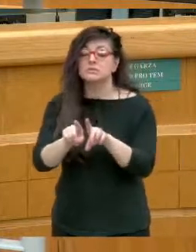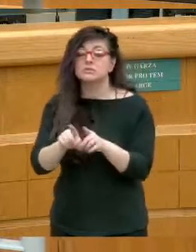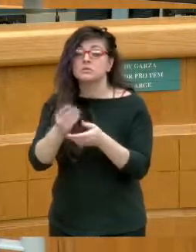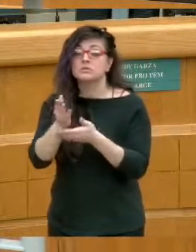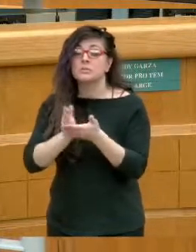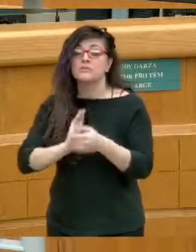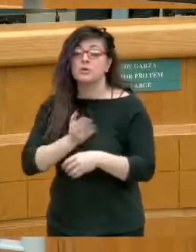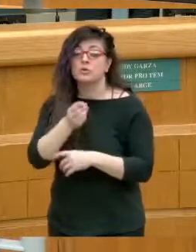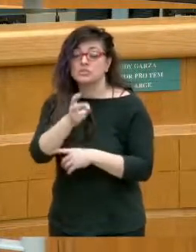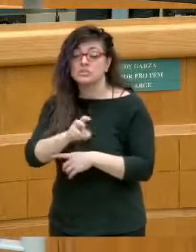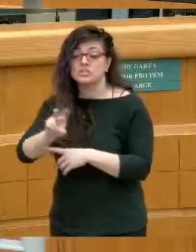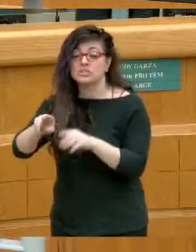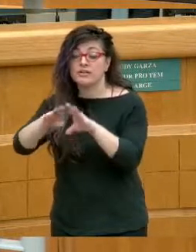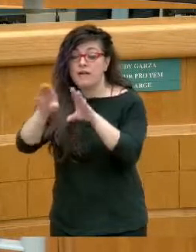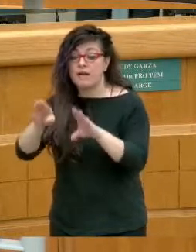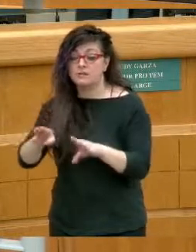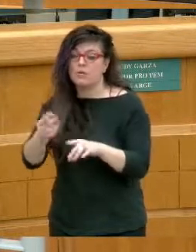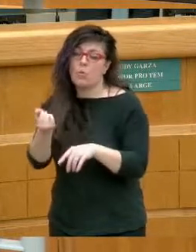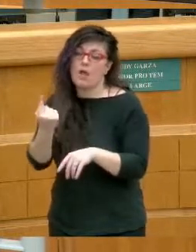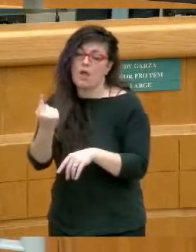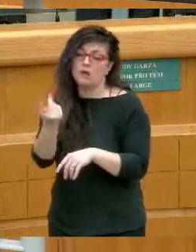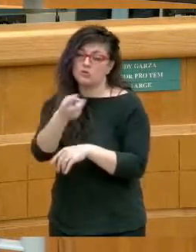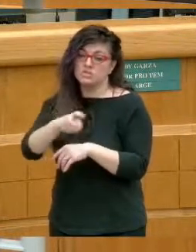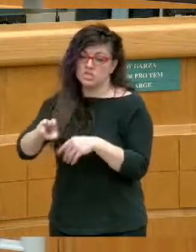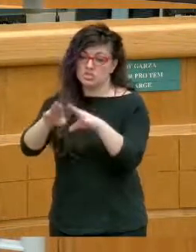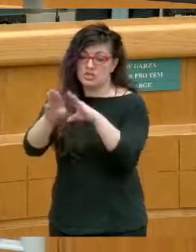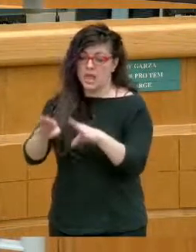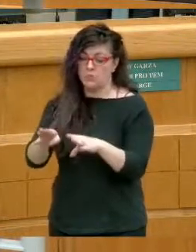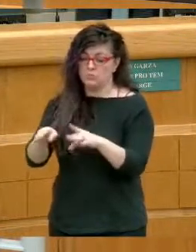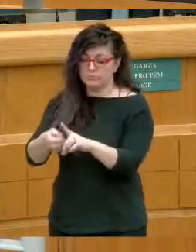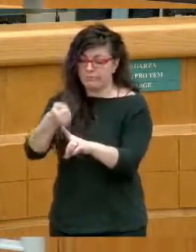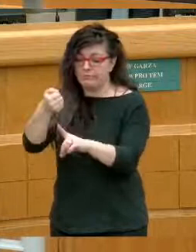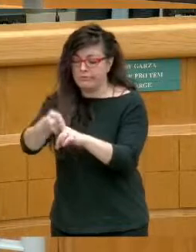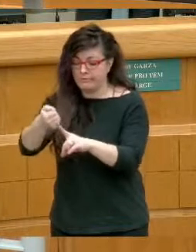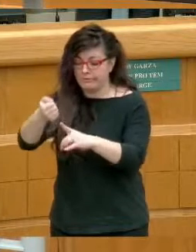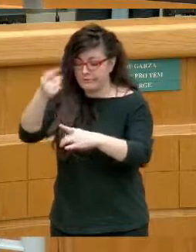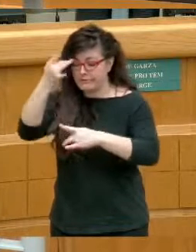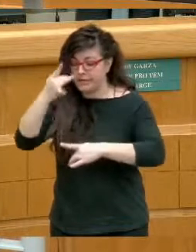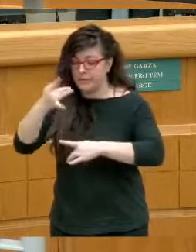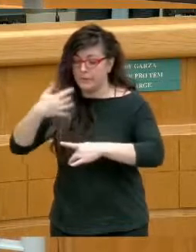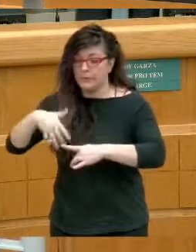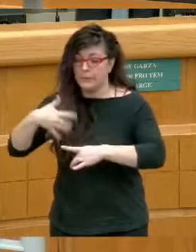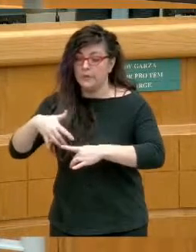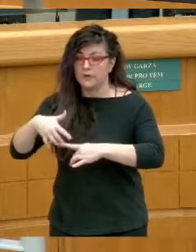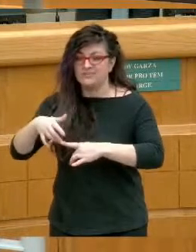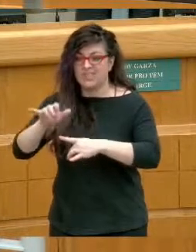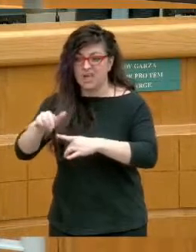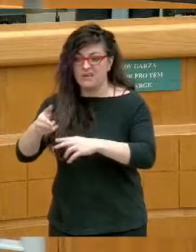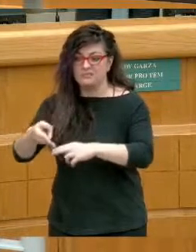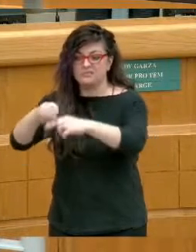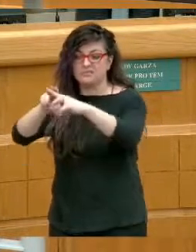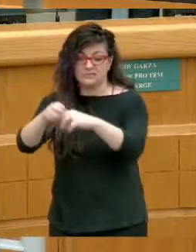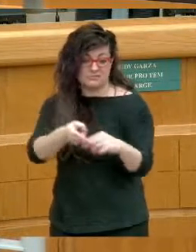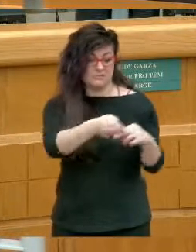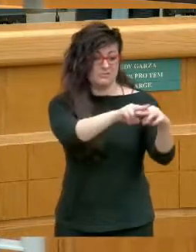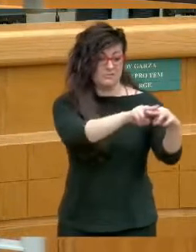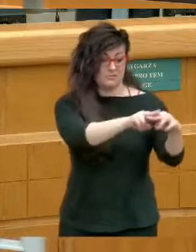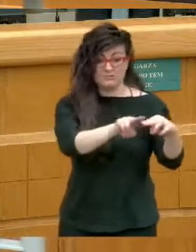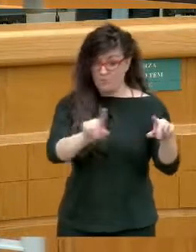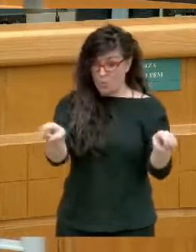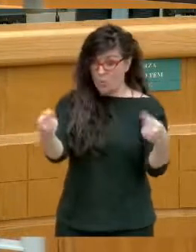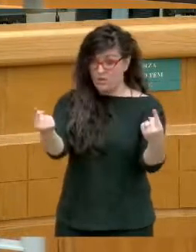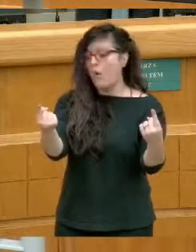of our transitional housing facilities are causing some of the high case numbers. But it's not just because of those